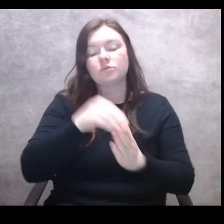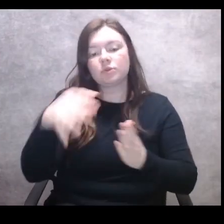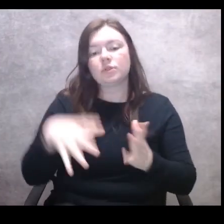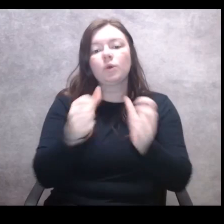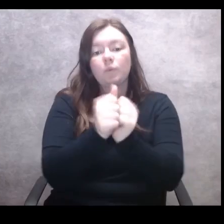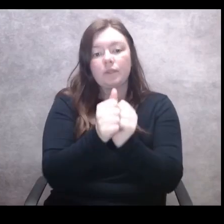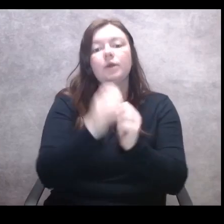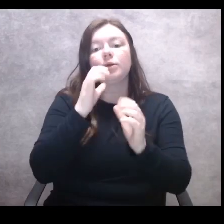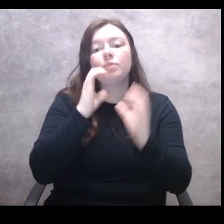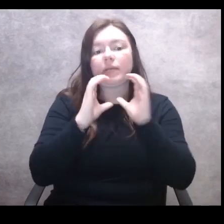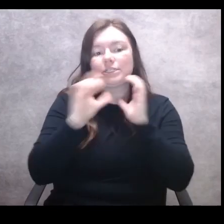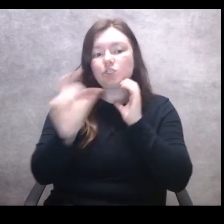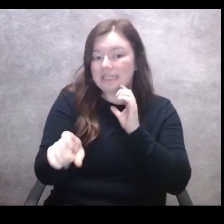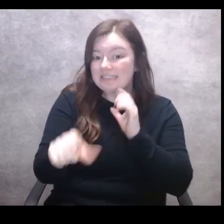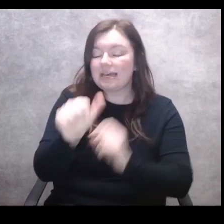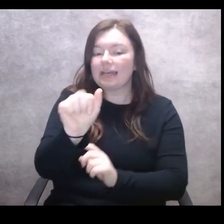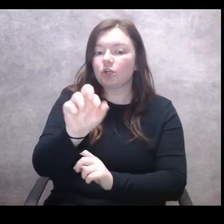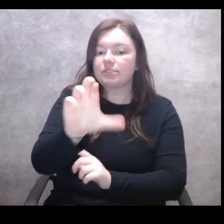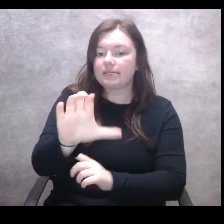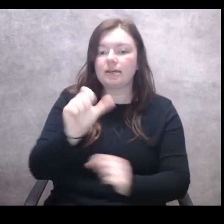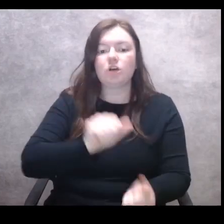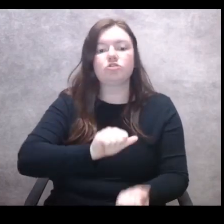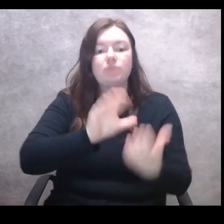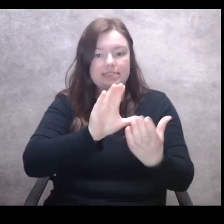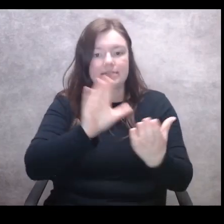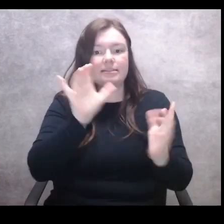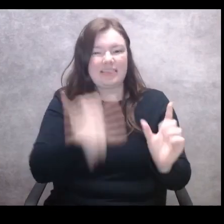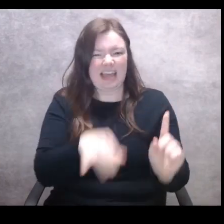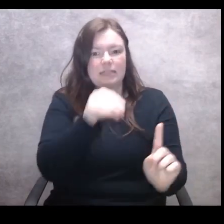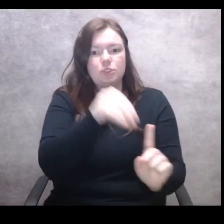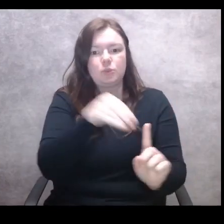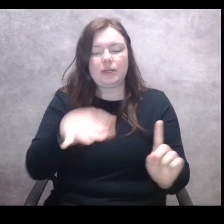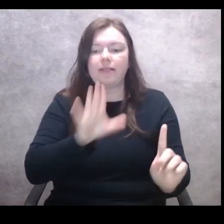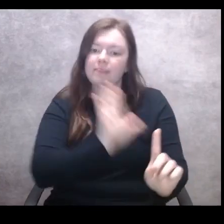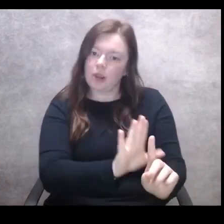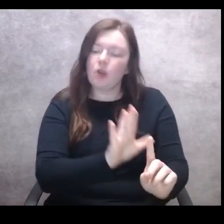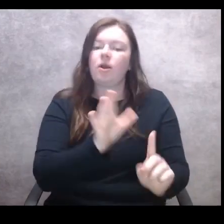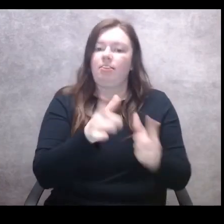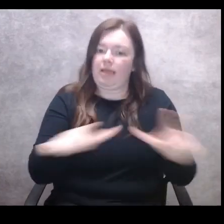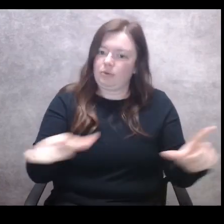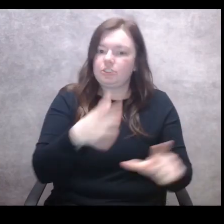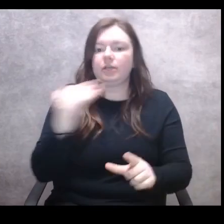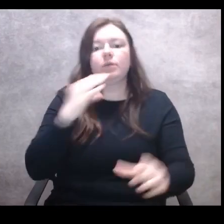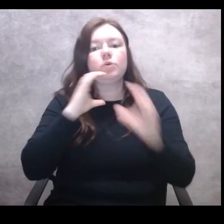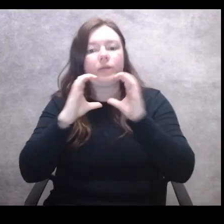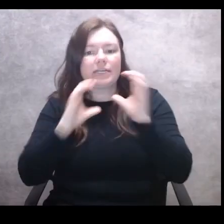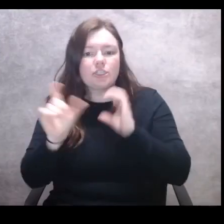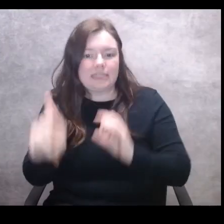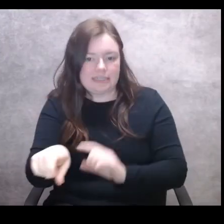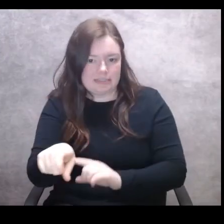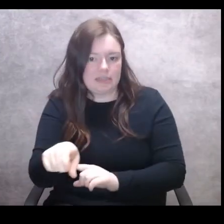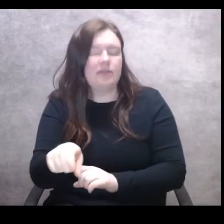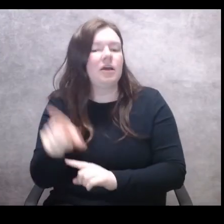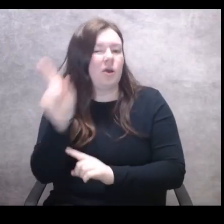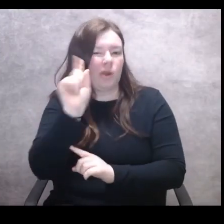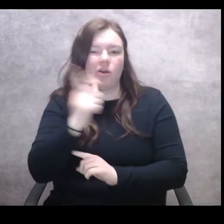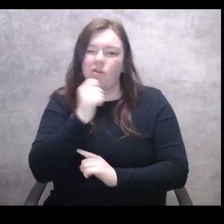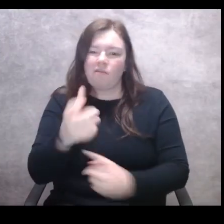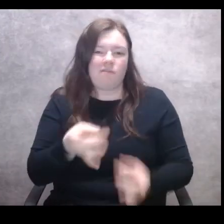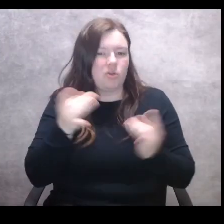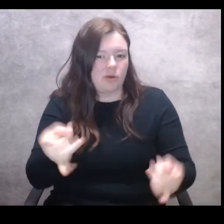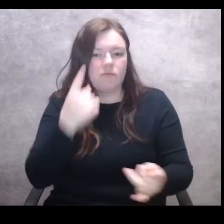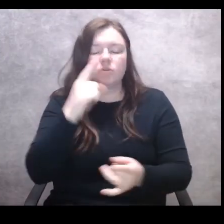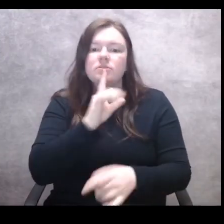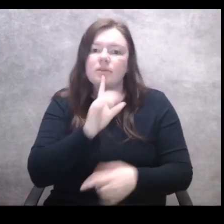For students with communication needs, the ARC addresses the student's language and communication needs in the area of